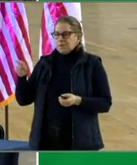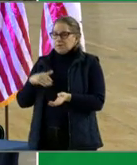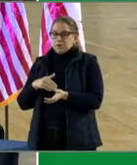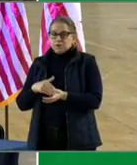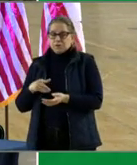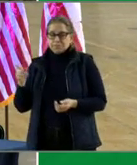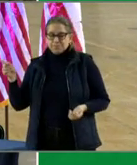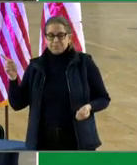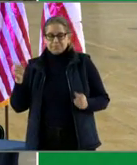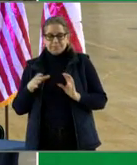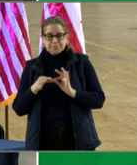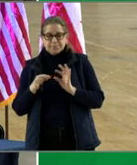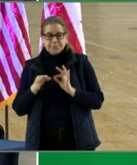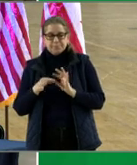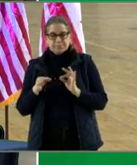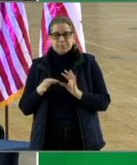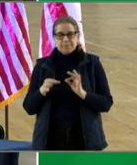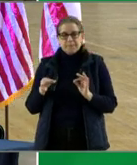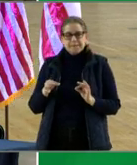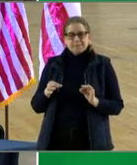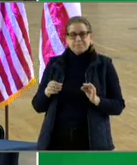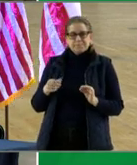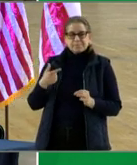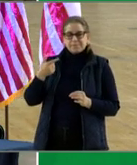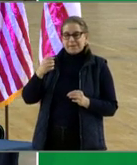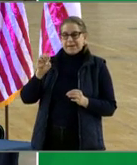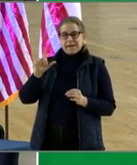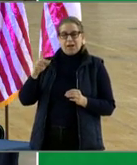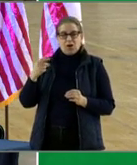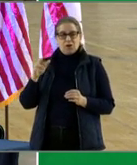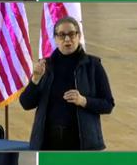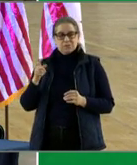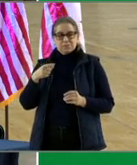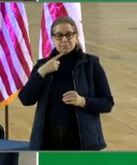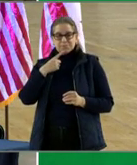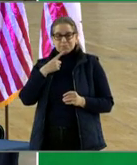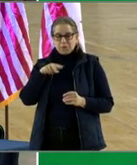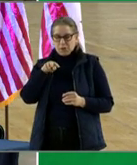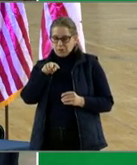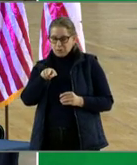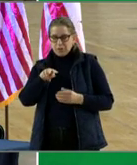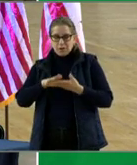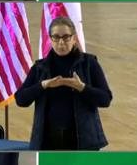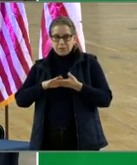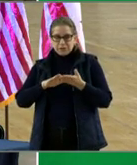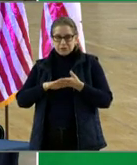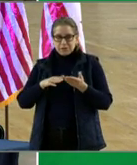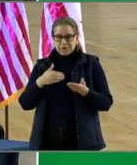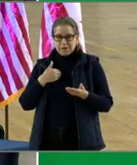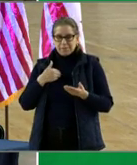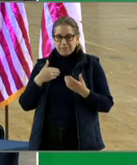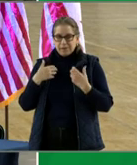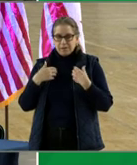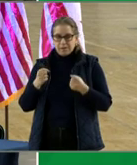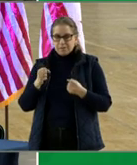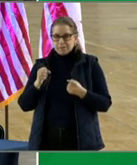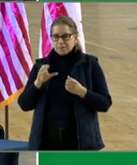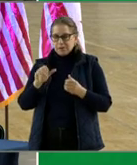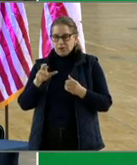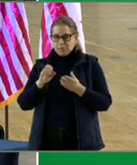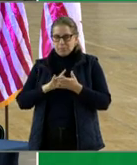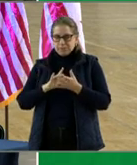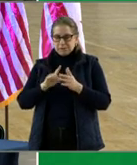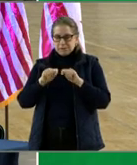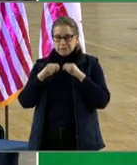Geldart oversees the operations unit, which has a health and medical branch. And I have staff in that health and